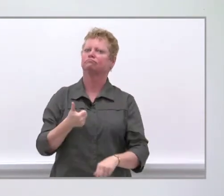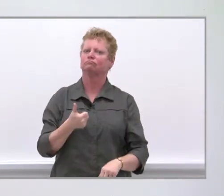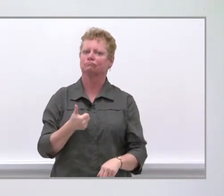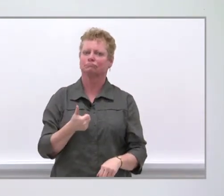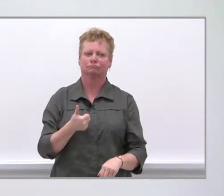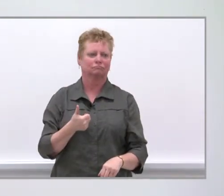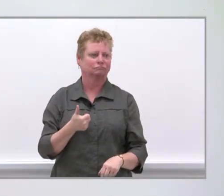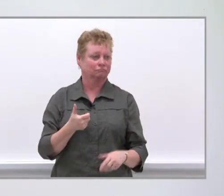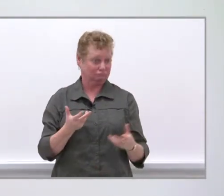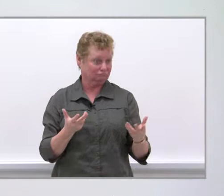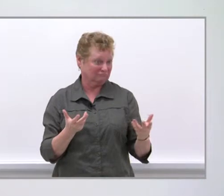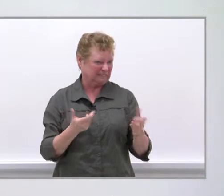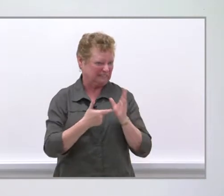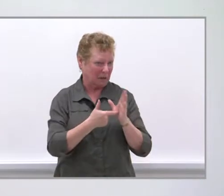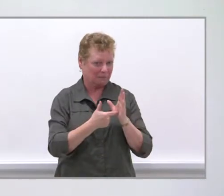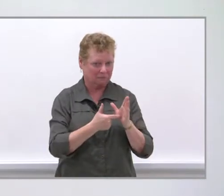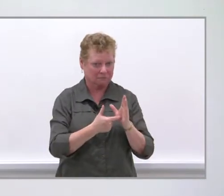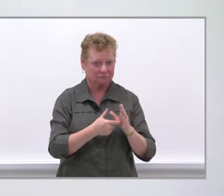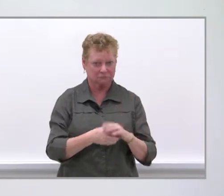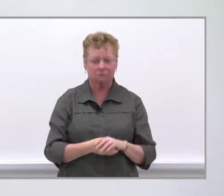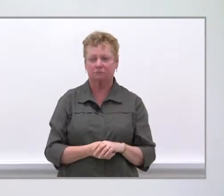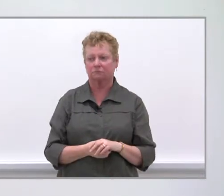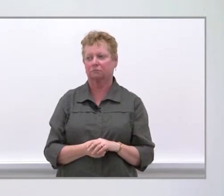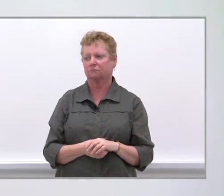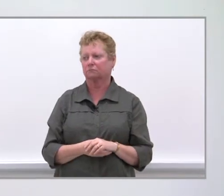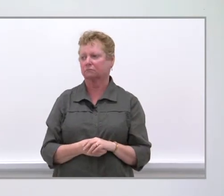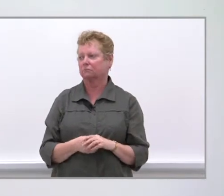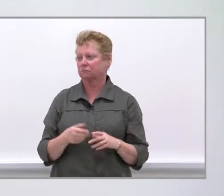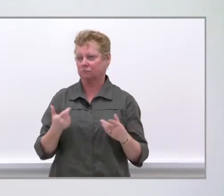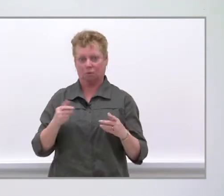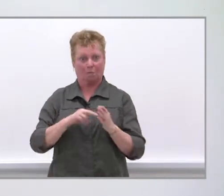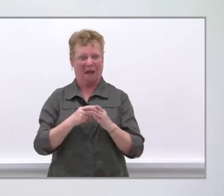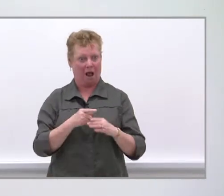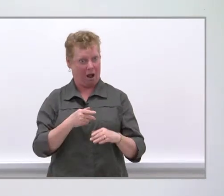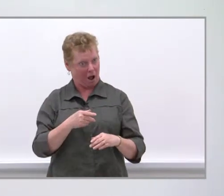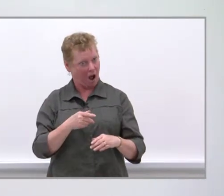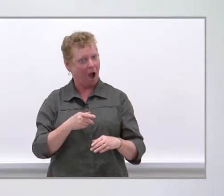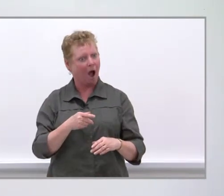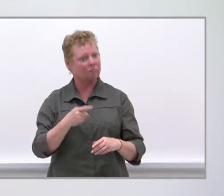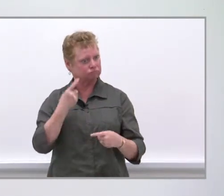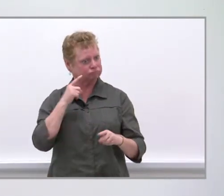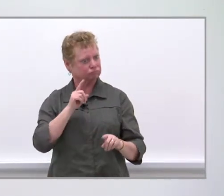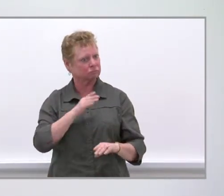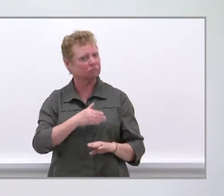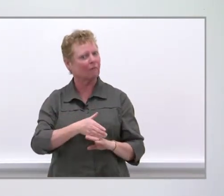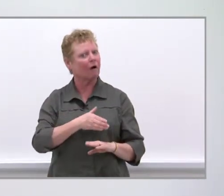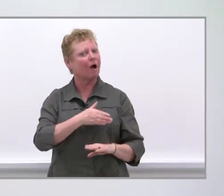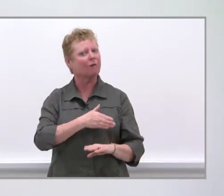the strobe lights up. So that would be progress.